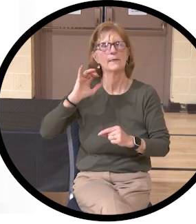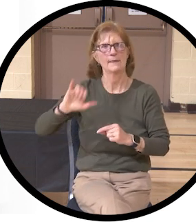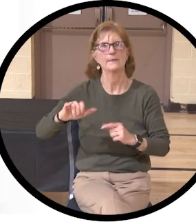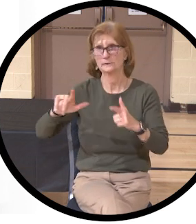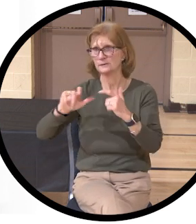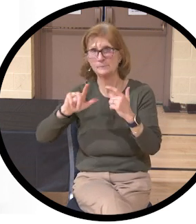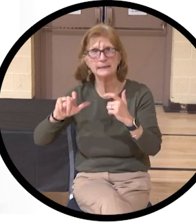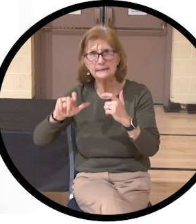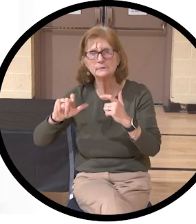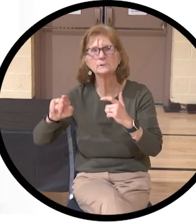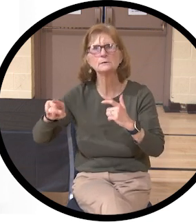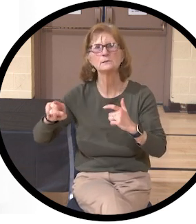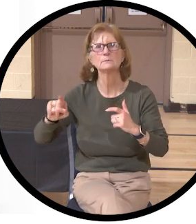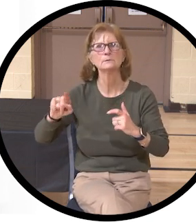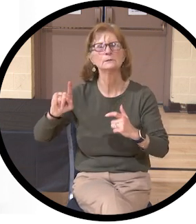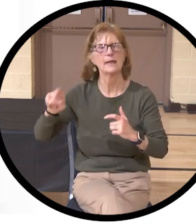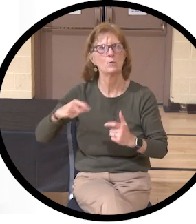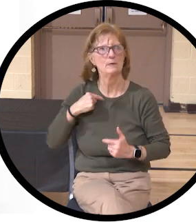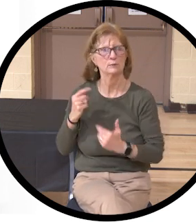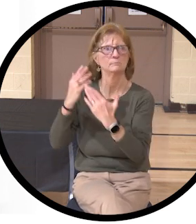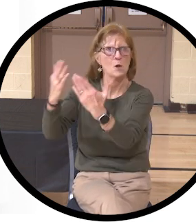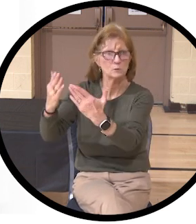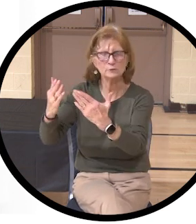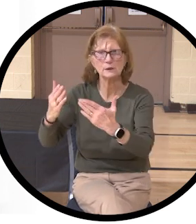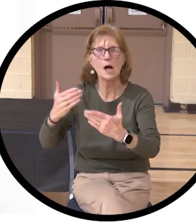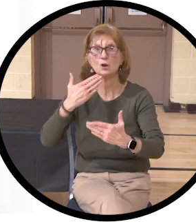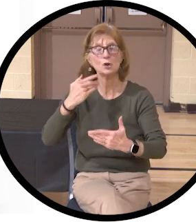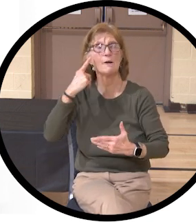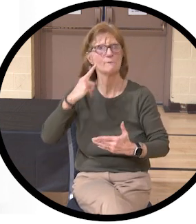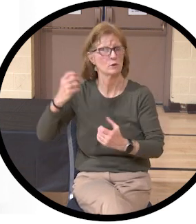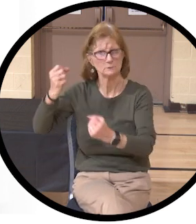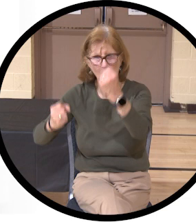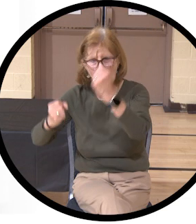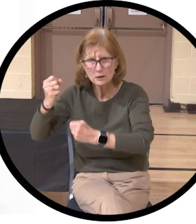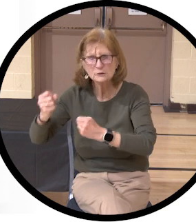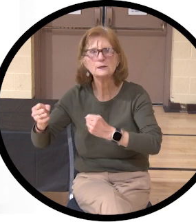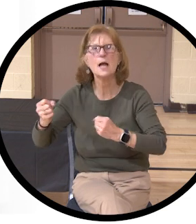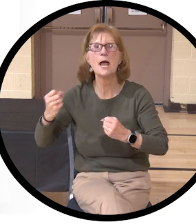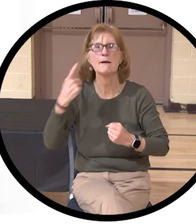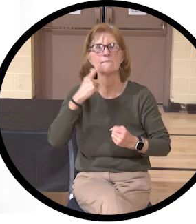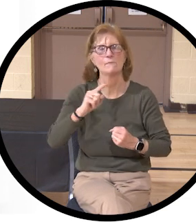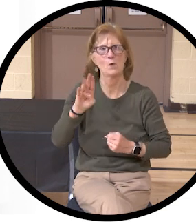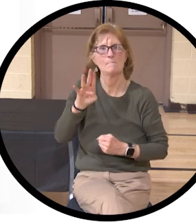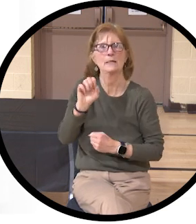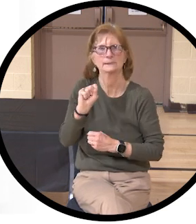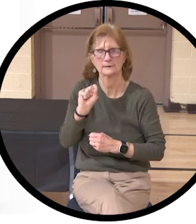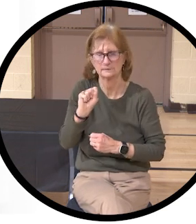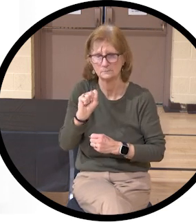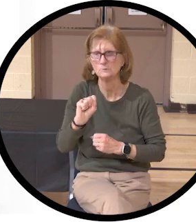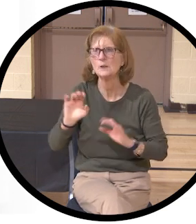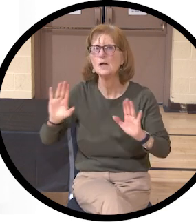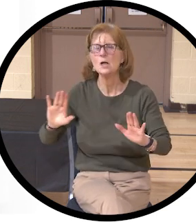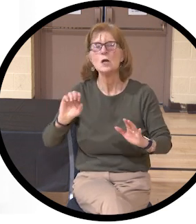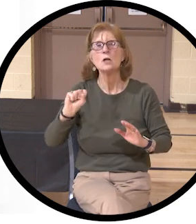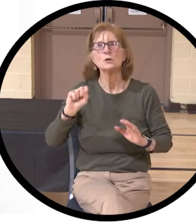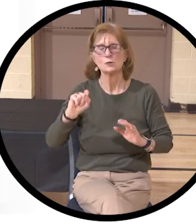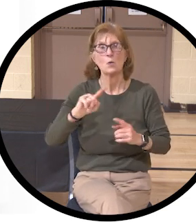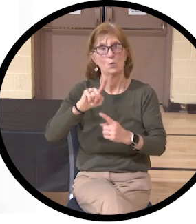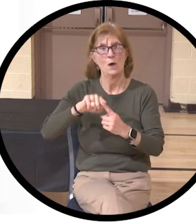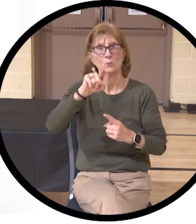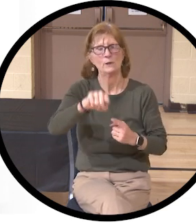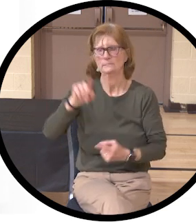the high volumes that we have on Stanton. And in other projects throughout the city, we've seen a 7 mile per